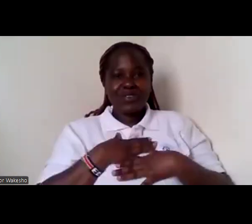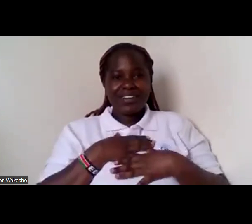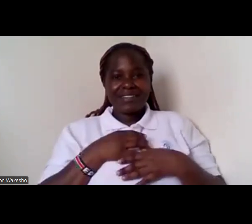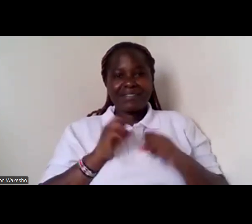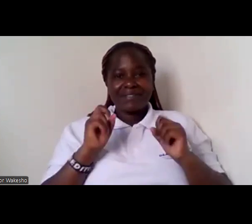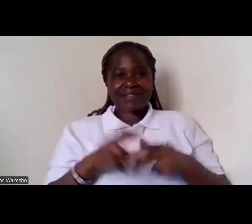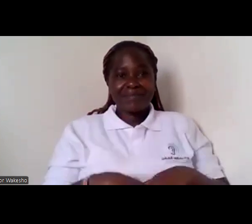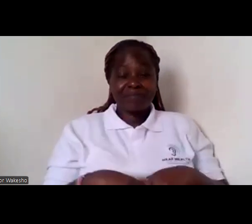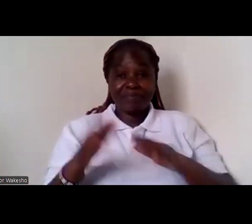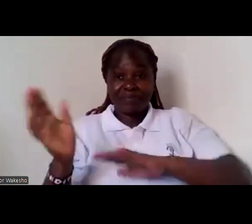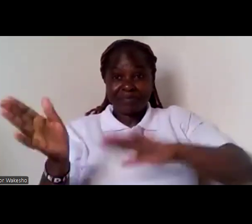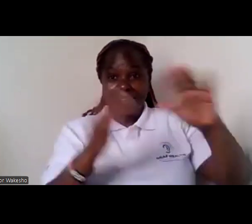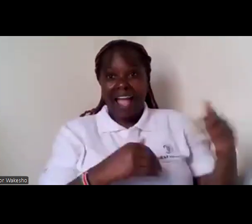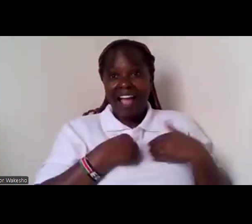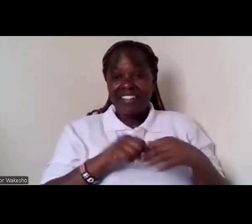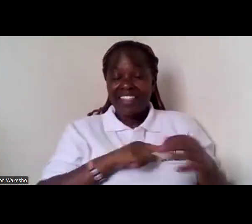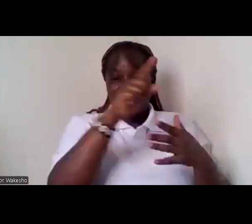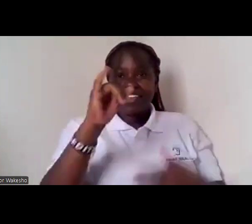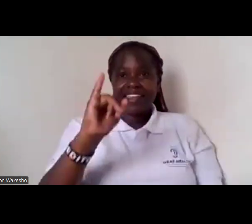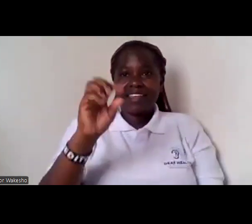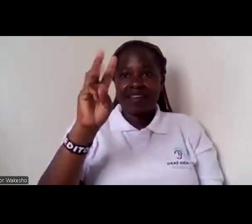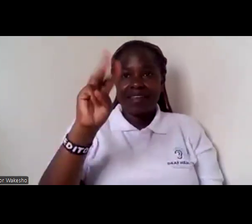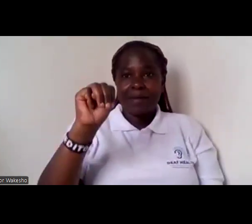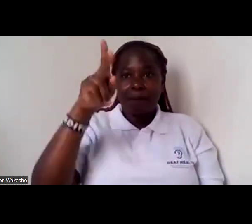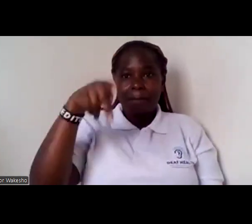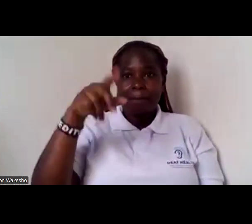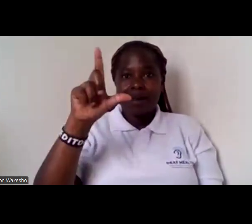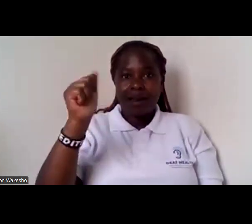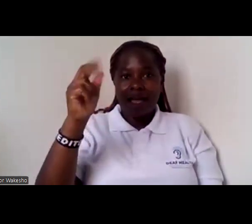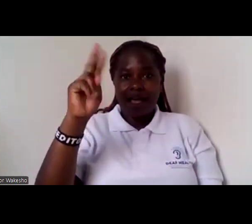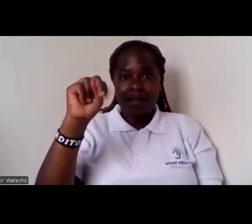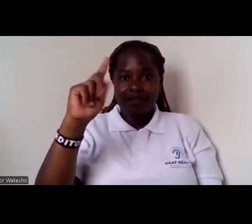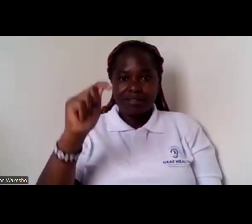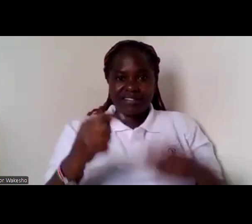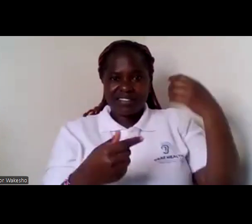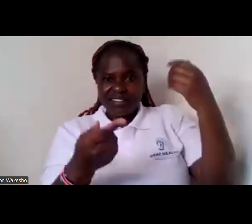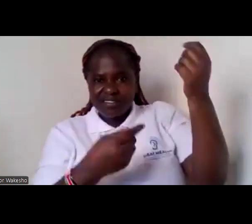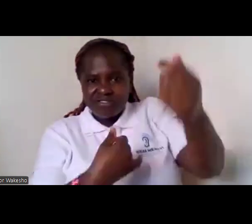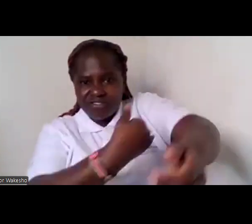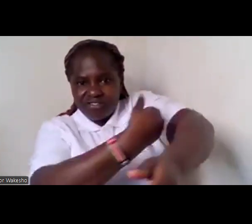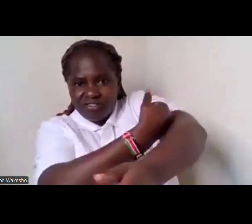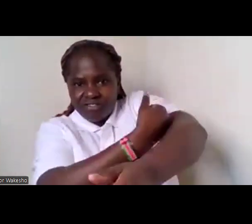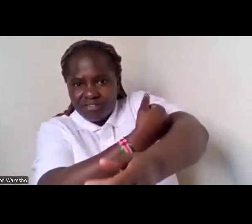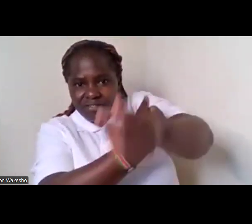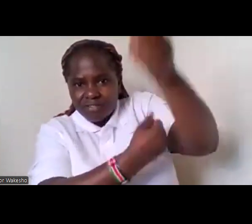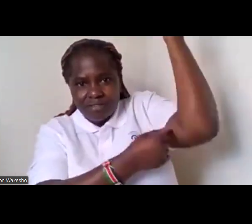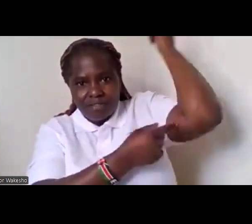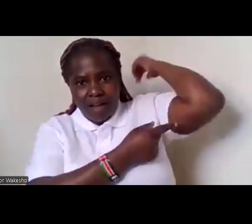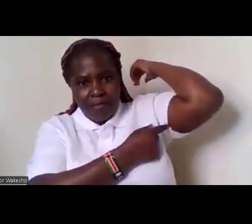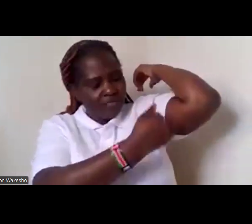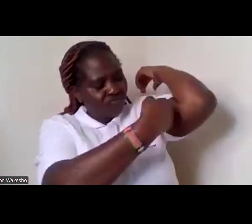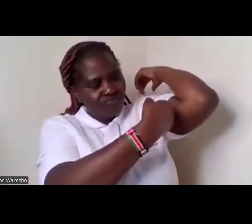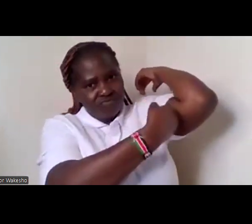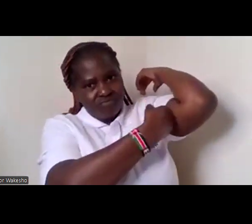So there's also the implant. This is just an example of a lady showing where having an implant and where the implant is put. It's normally